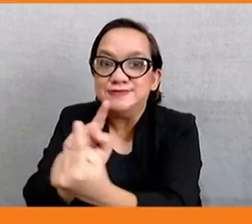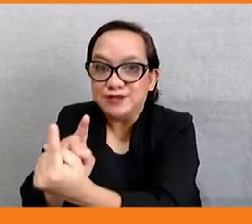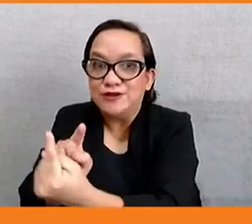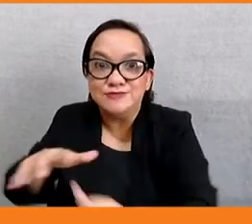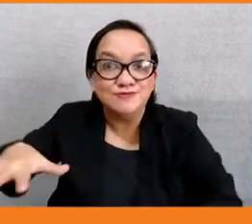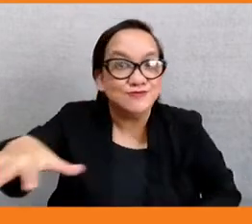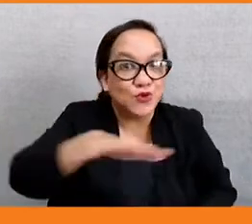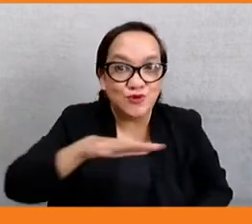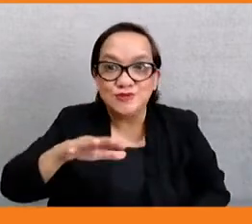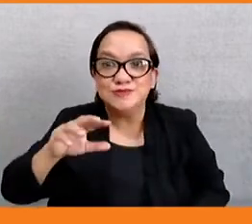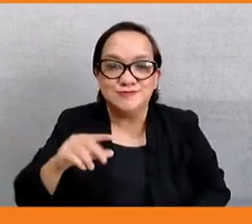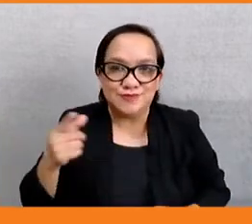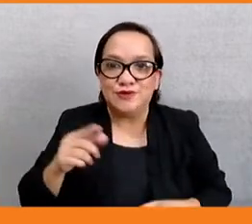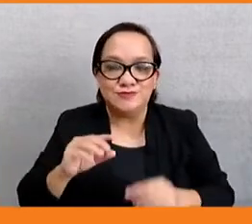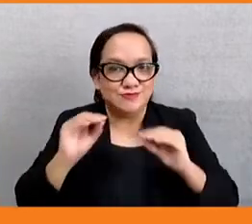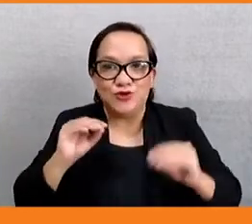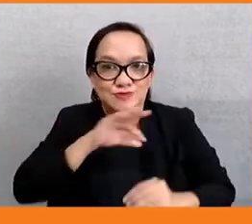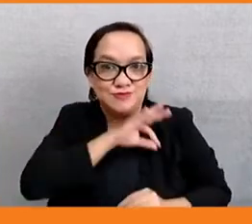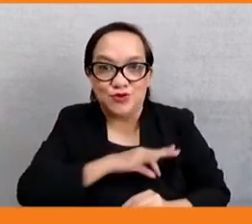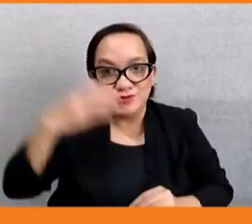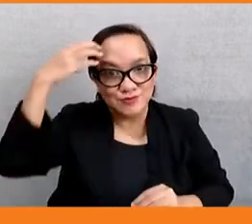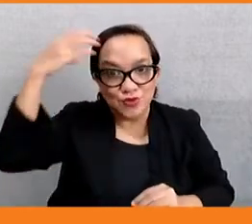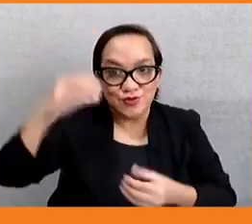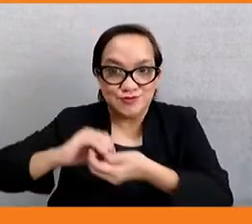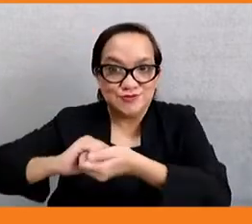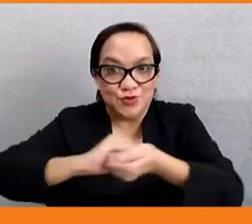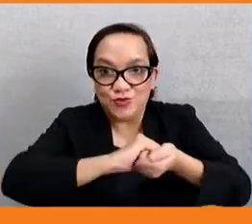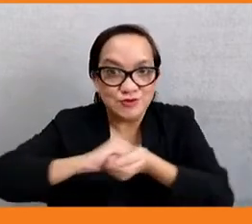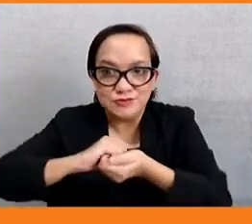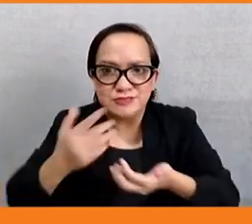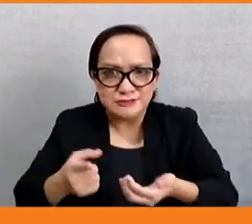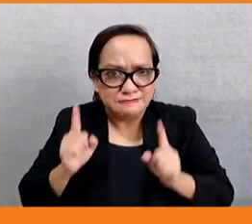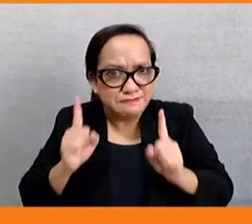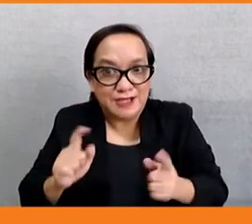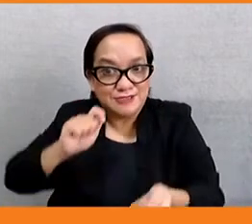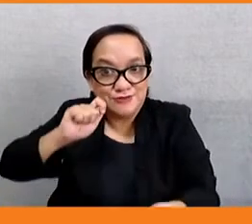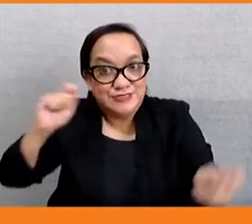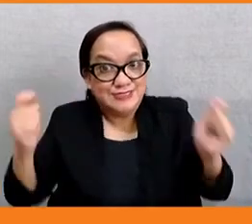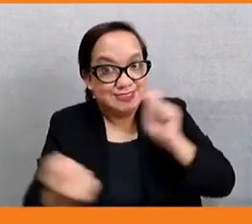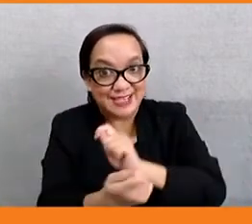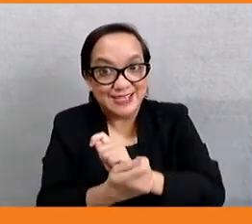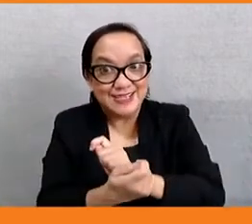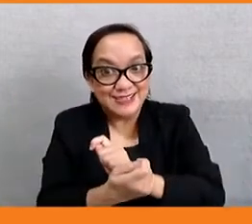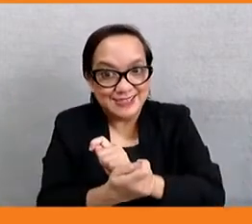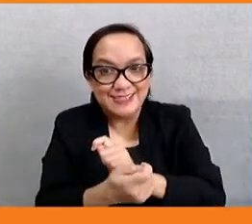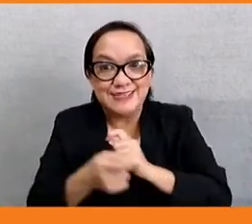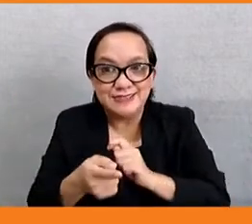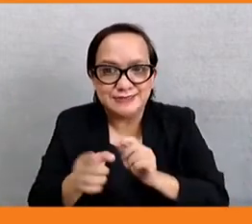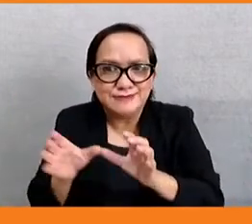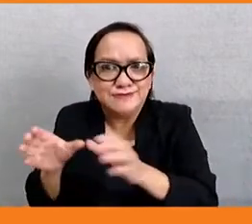transition. I understand that our just transition team recently met with NGO Forum on